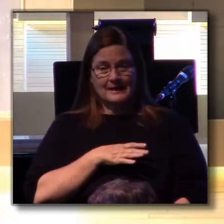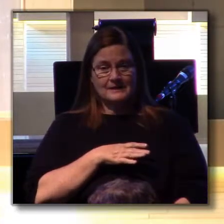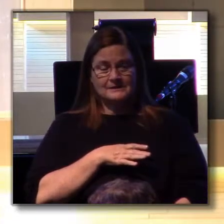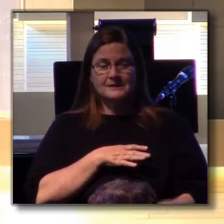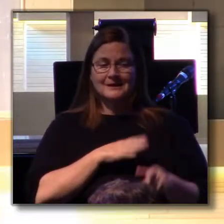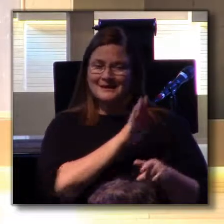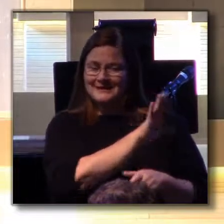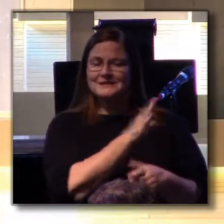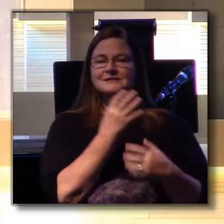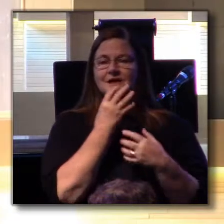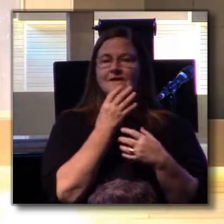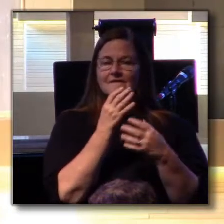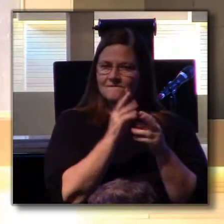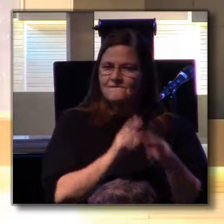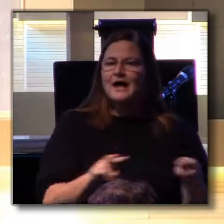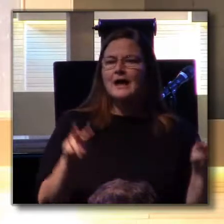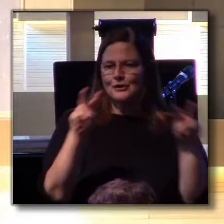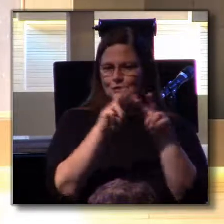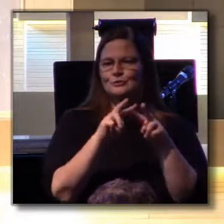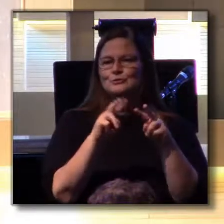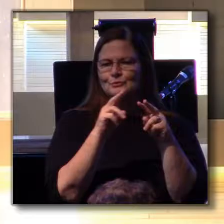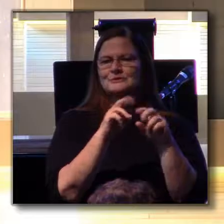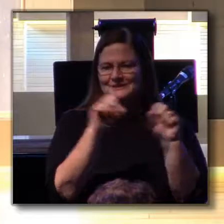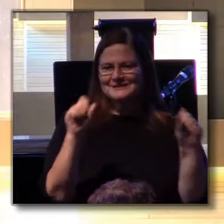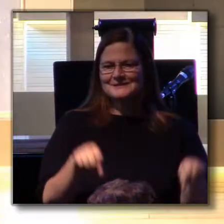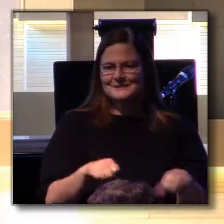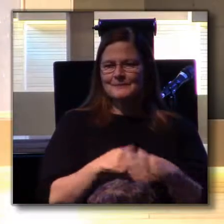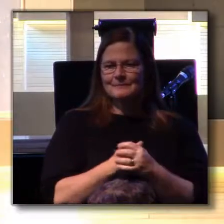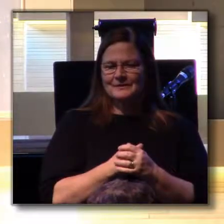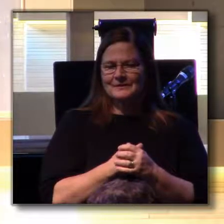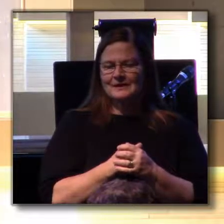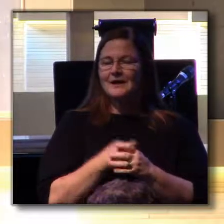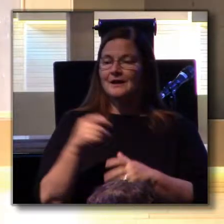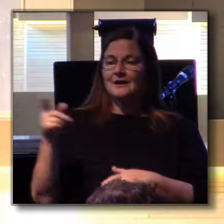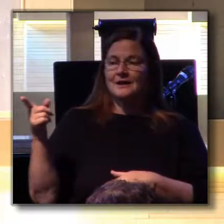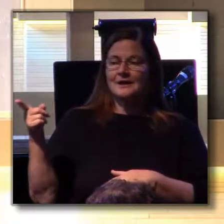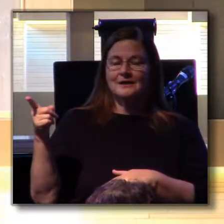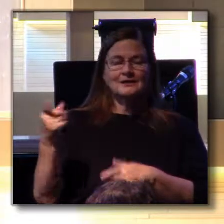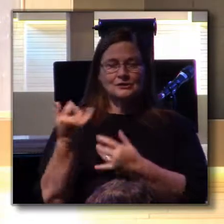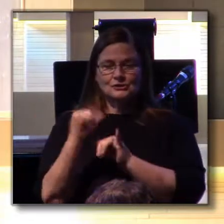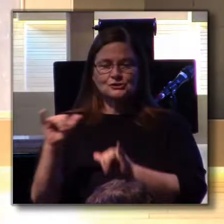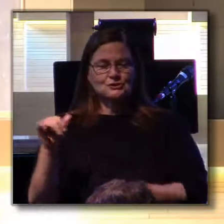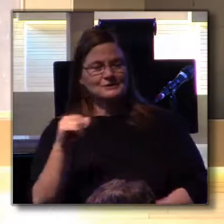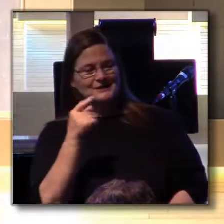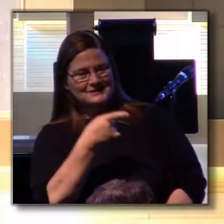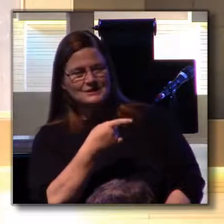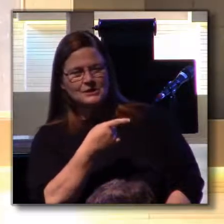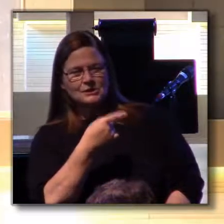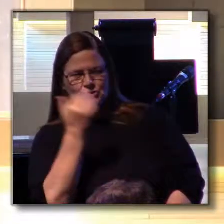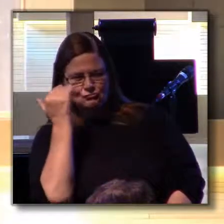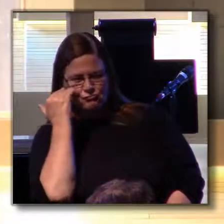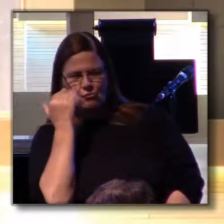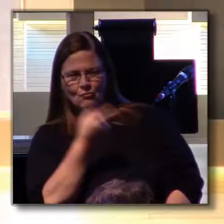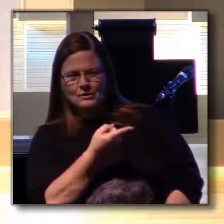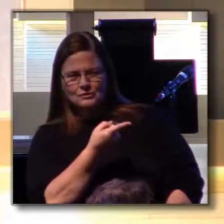he's saying, do you really appreciate and understand what you're talking about when you call me good?